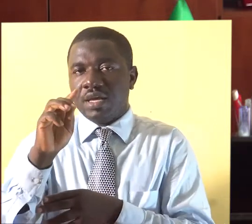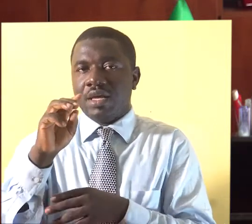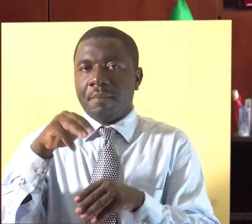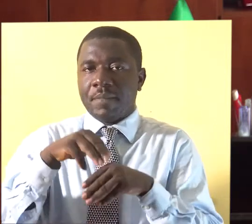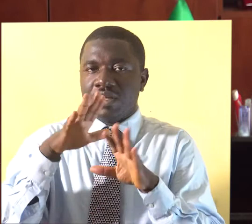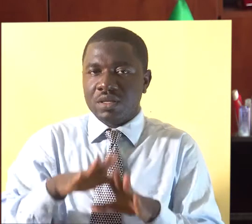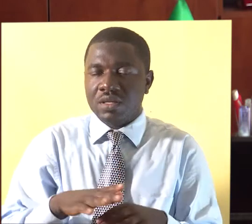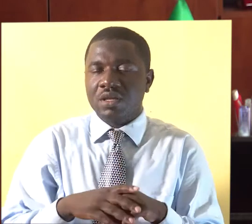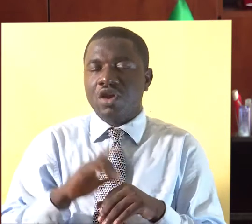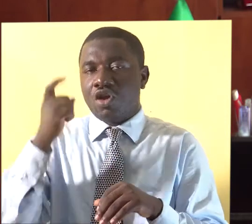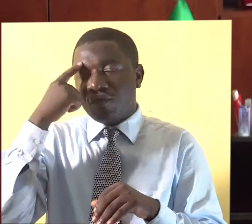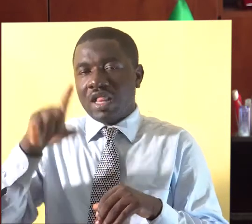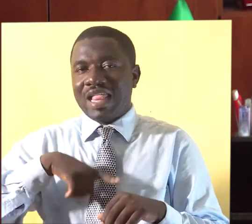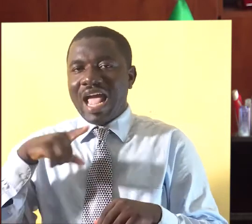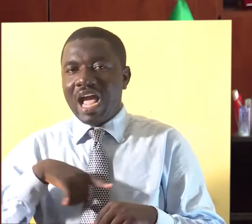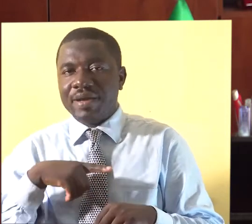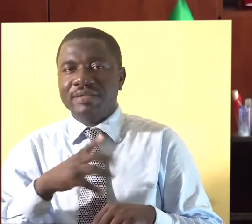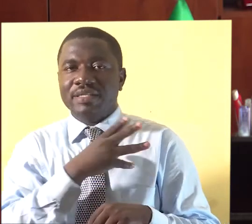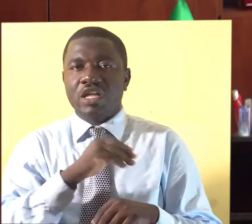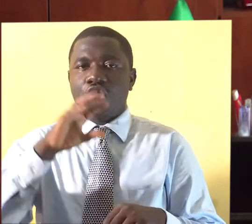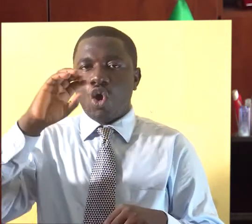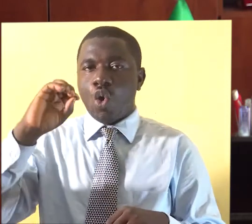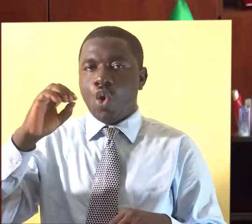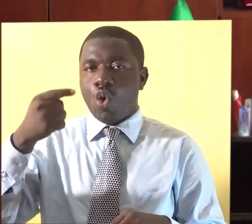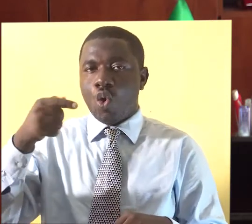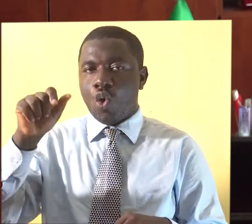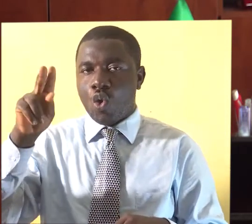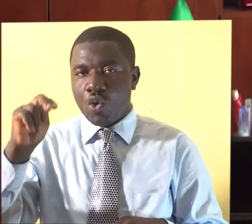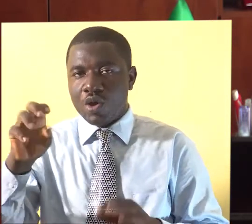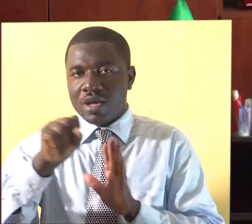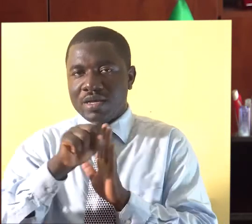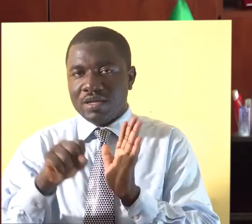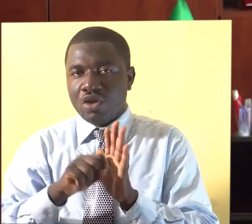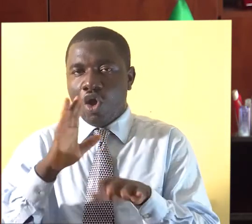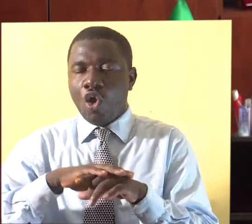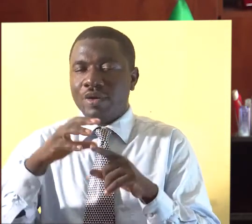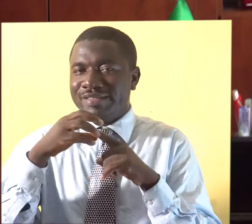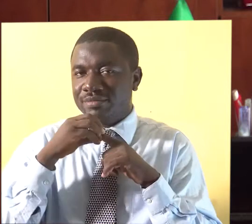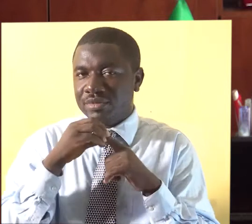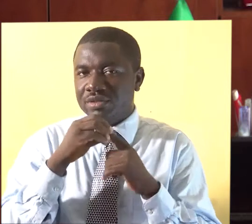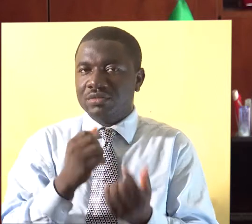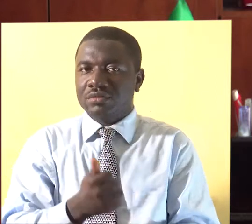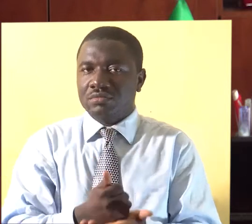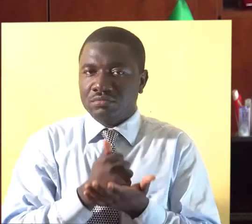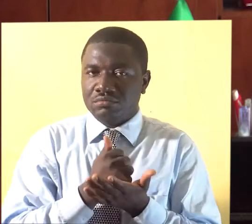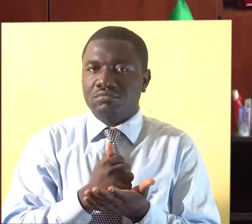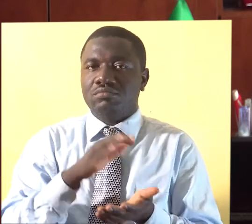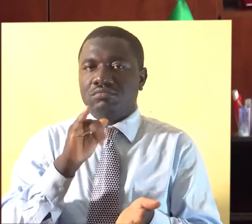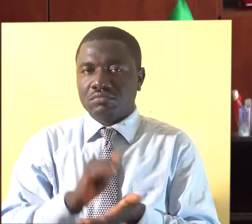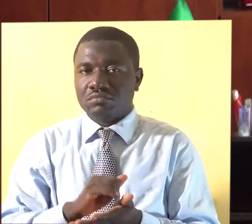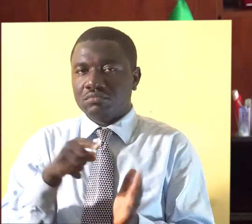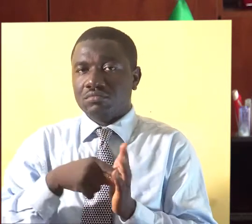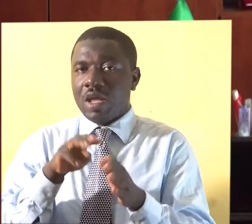the governors of Lagos and Ogun states on the specialized social interventions this